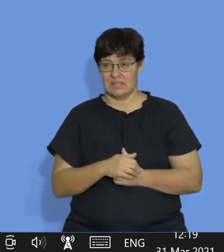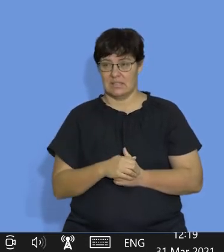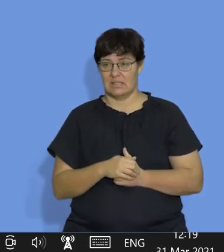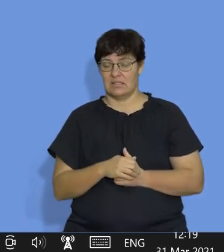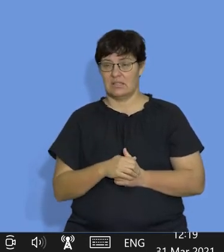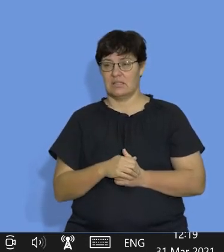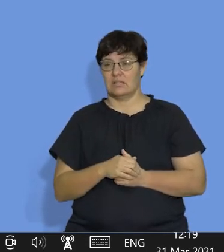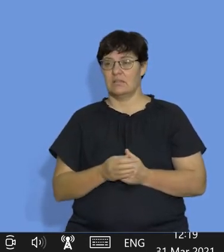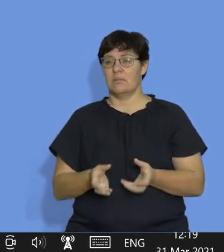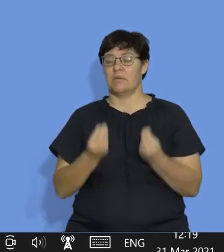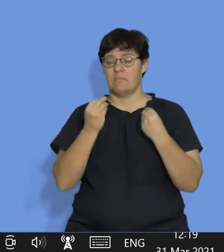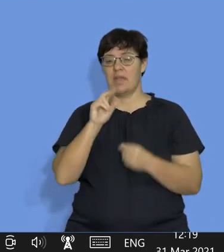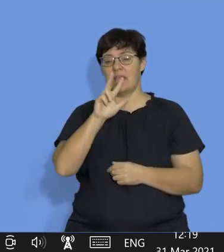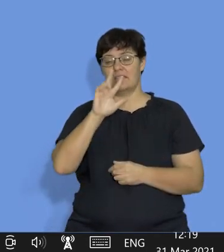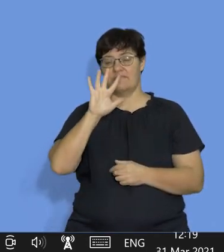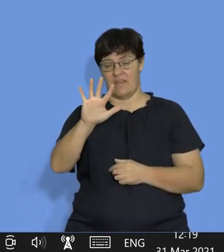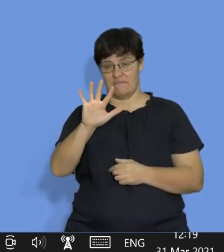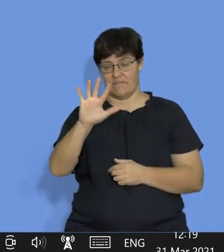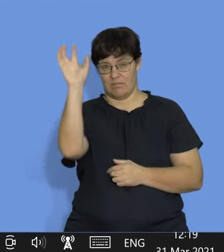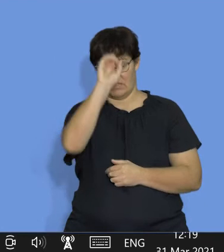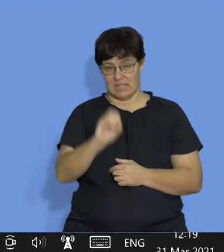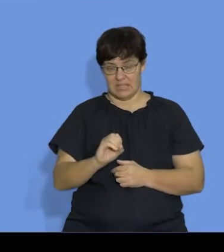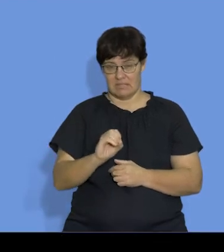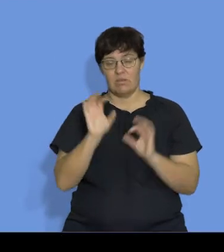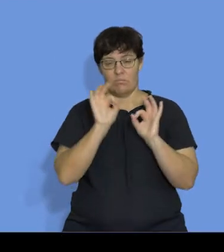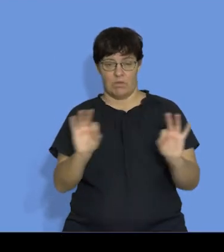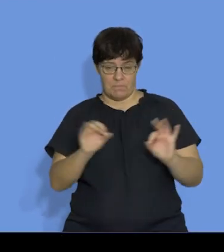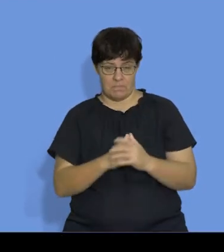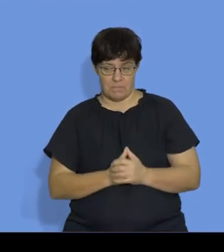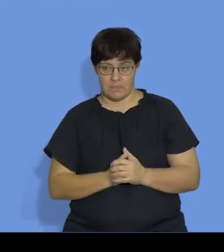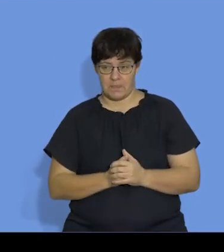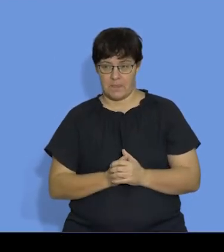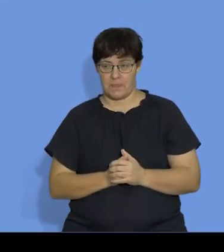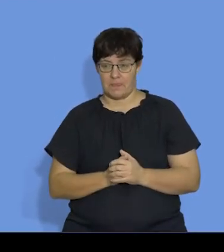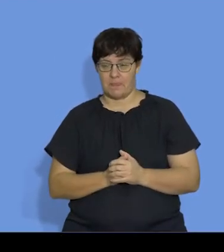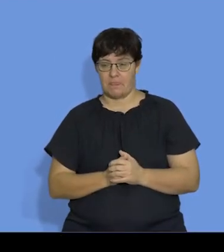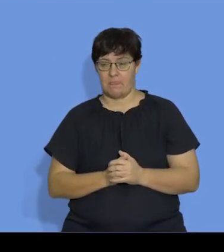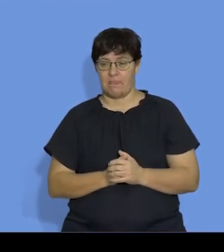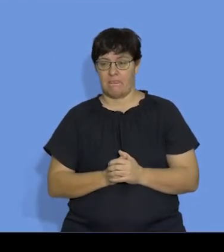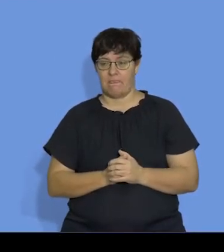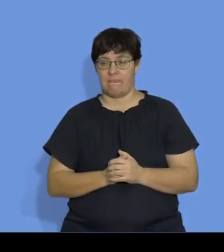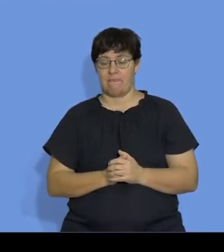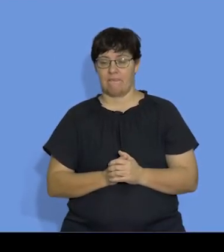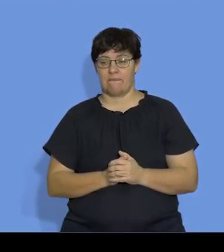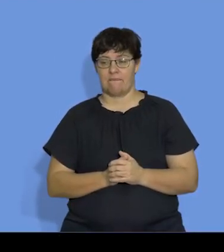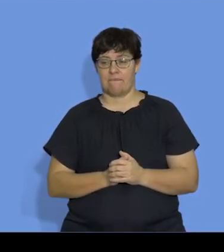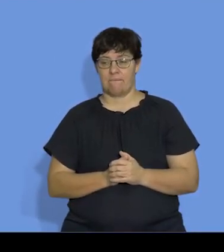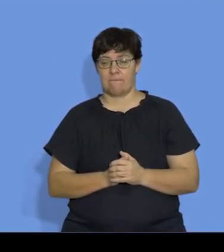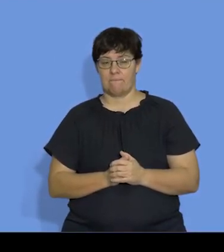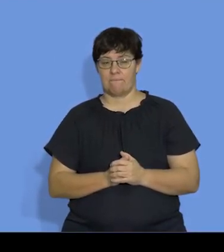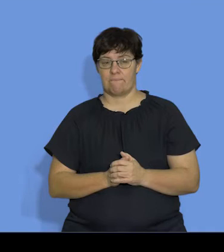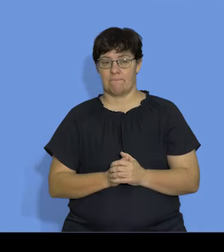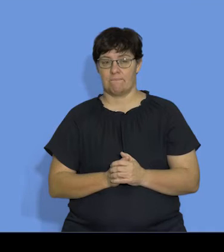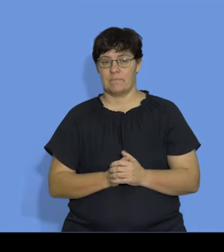Okay, this gives us 85% purity, right? So this is 85% purity.